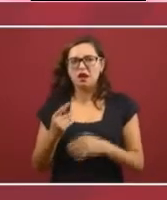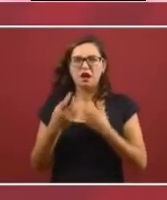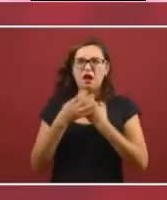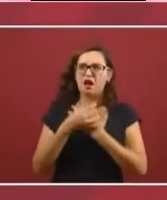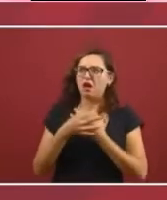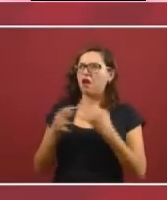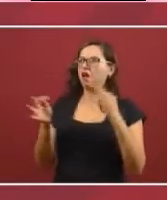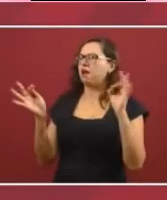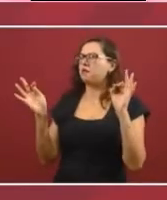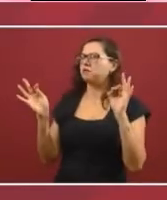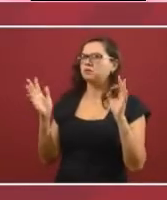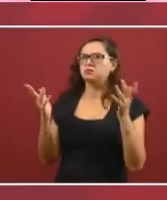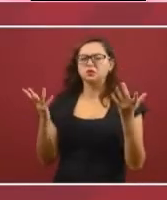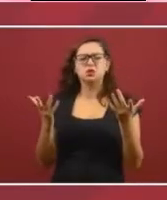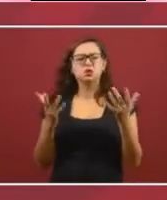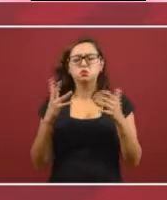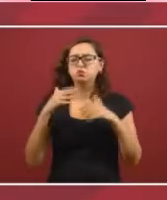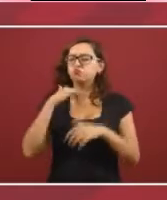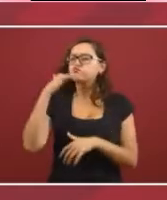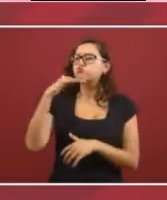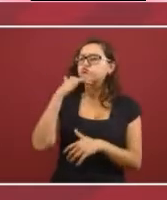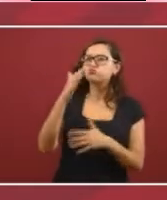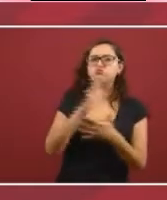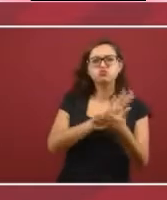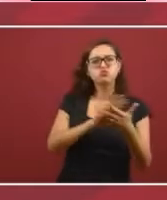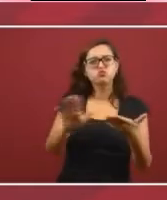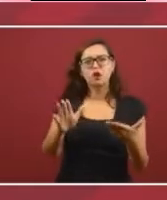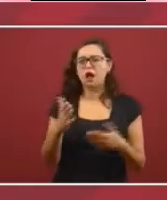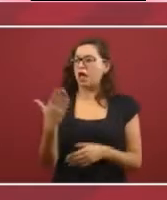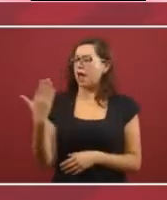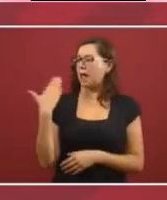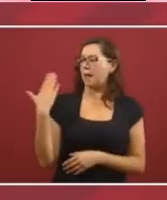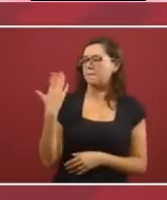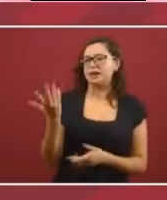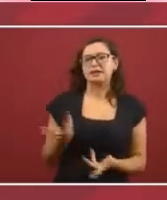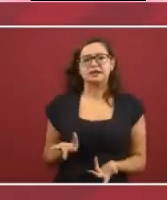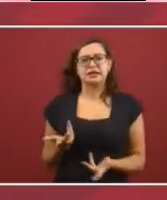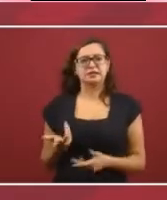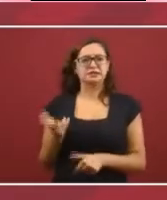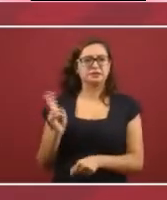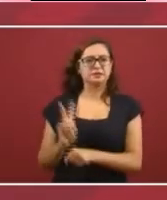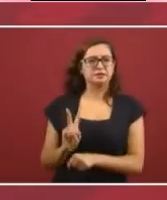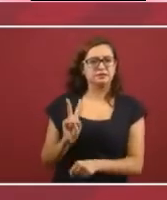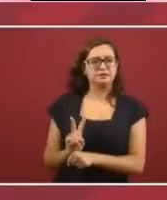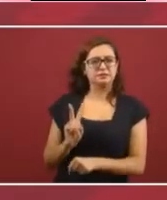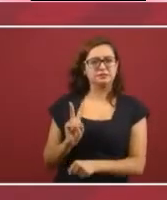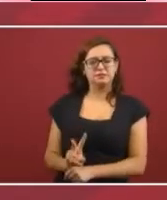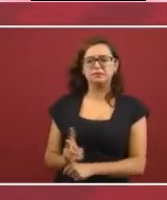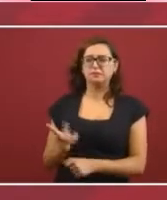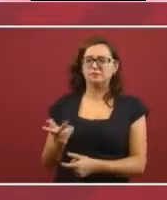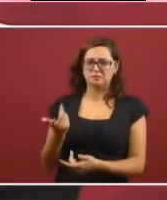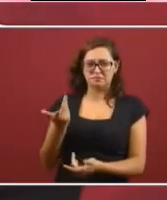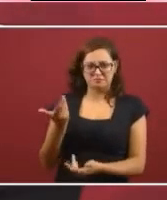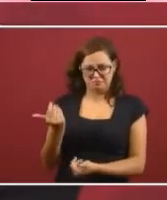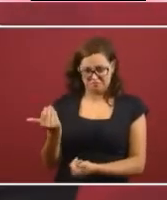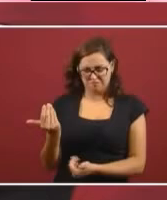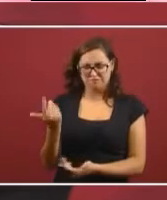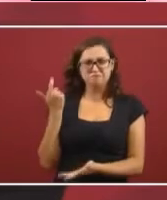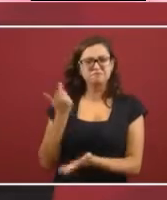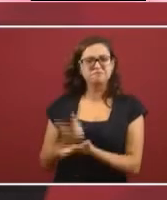How can he say that there's no corruption if the inspector came for his quota,